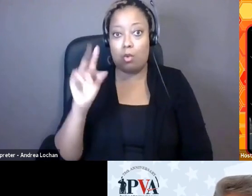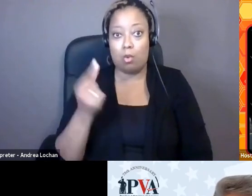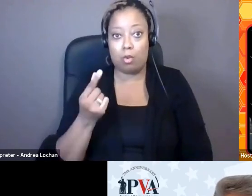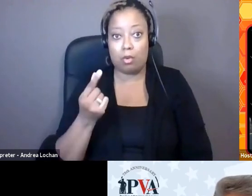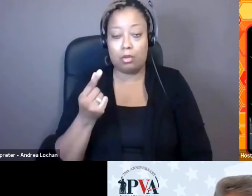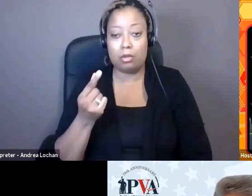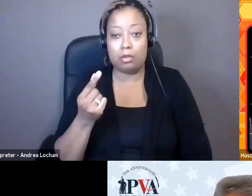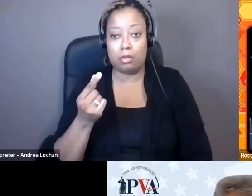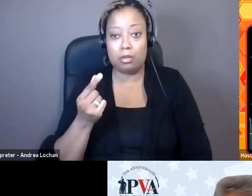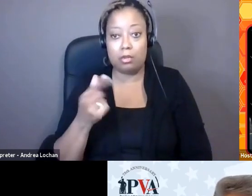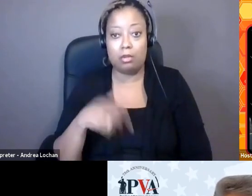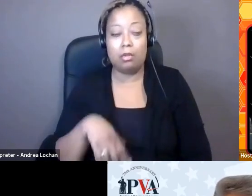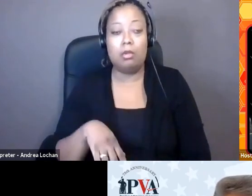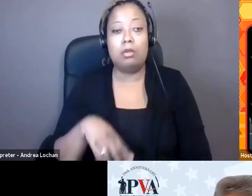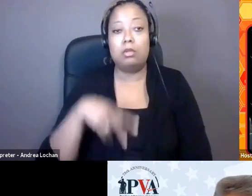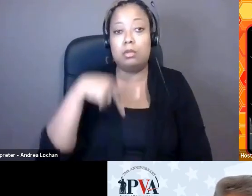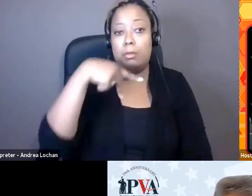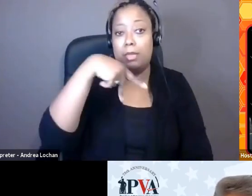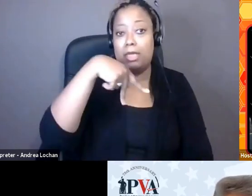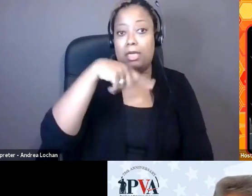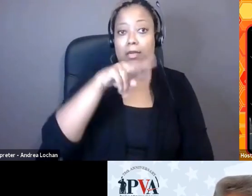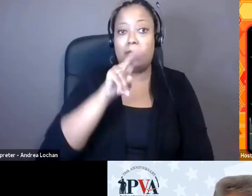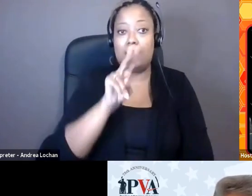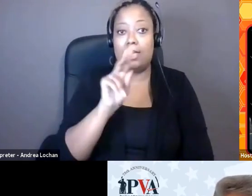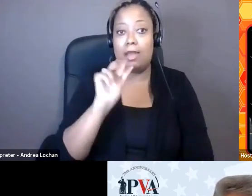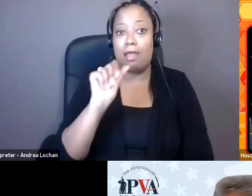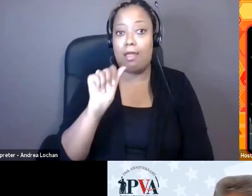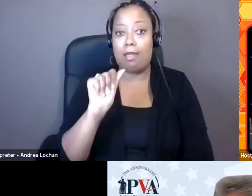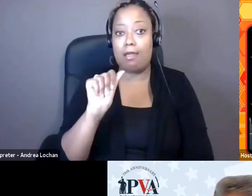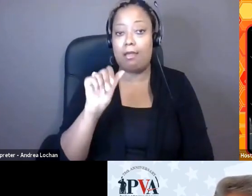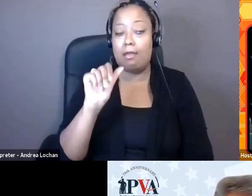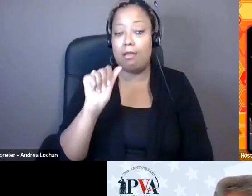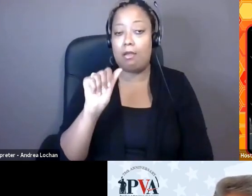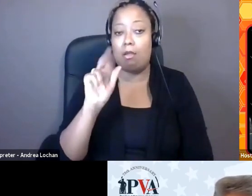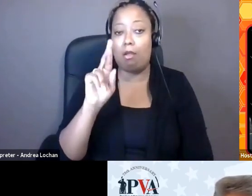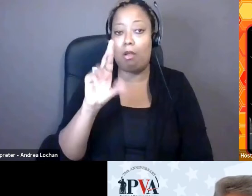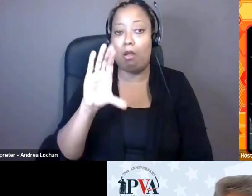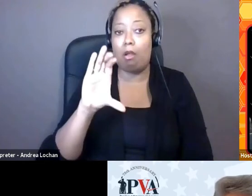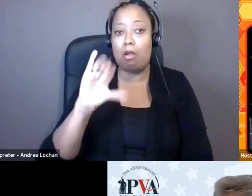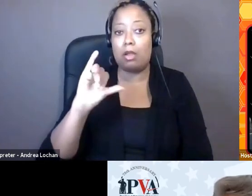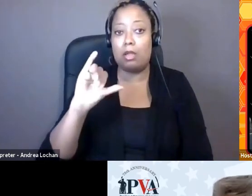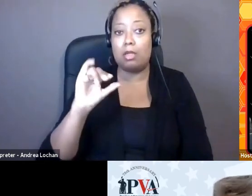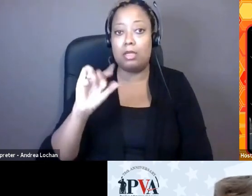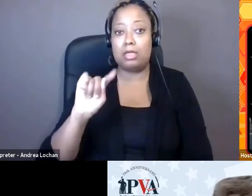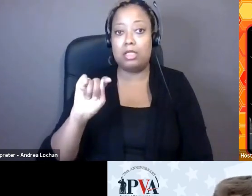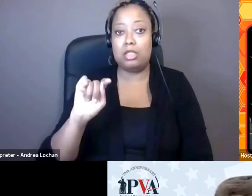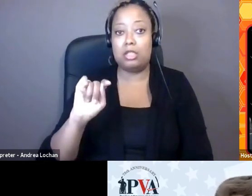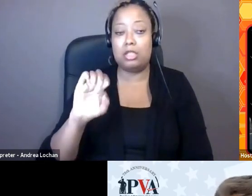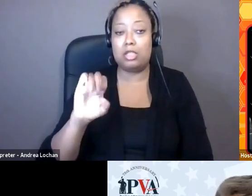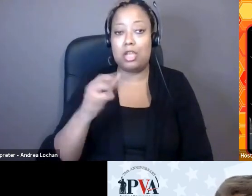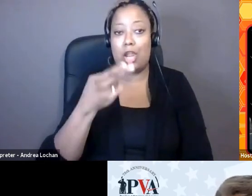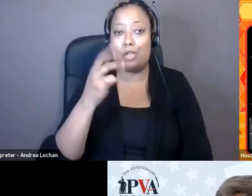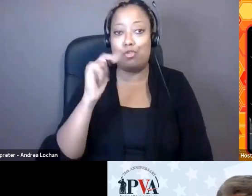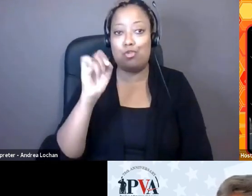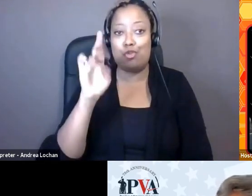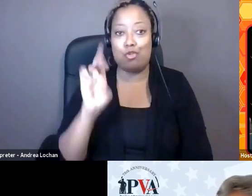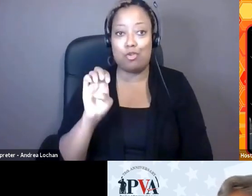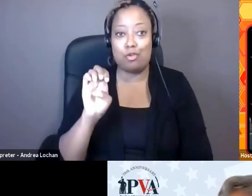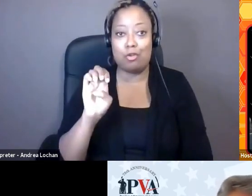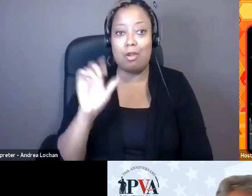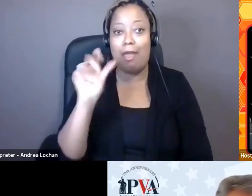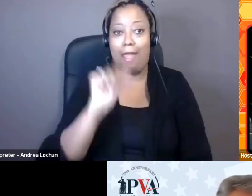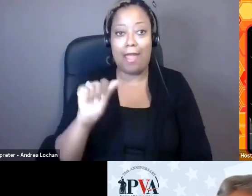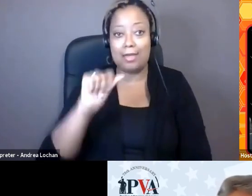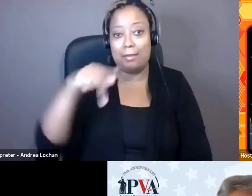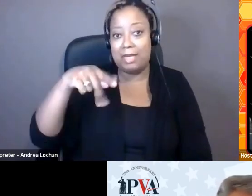So it's pvaarchitecture at pva.org. And if you just send us an email, tell us whether you're